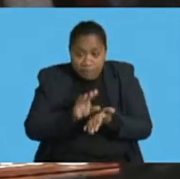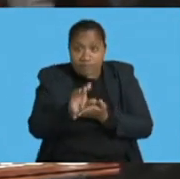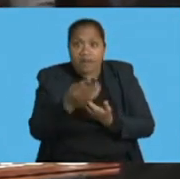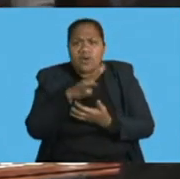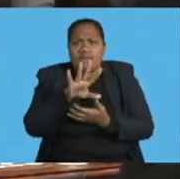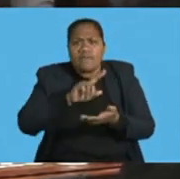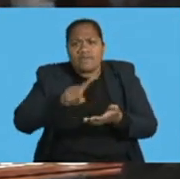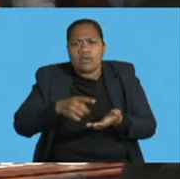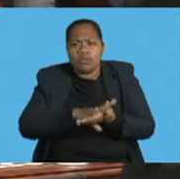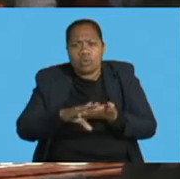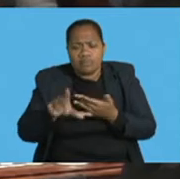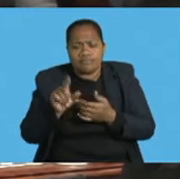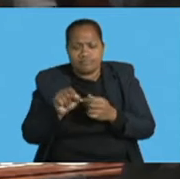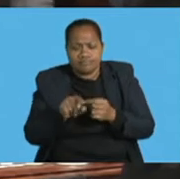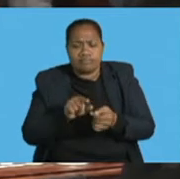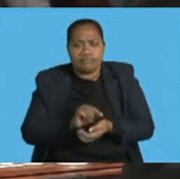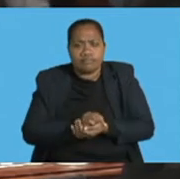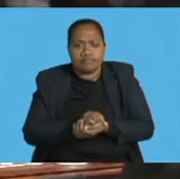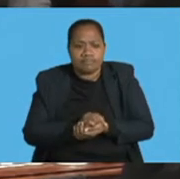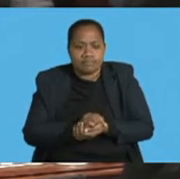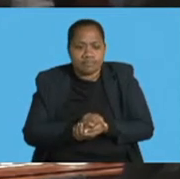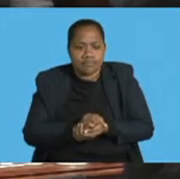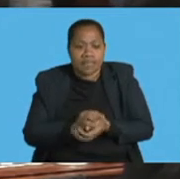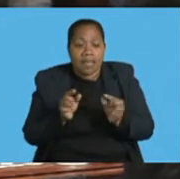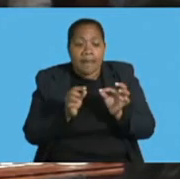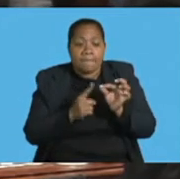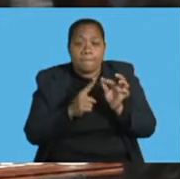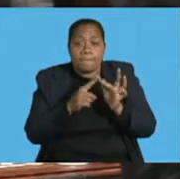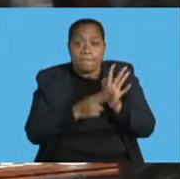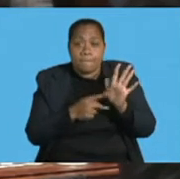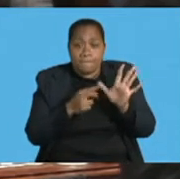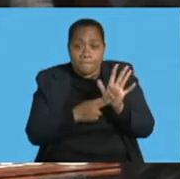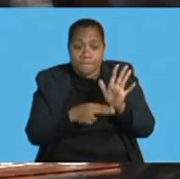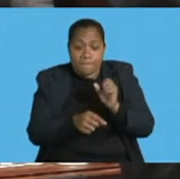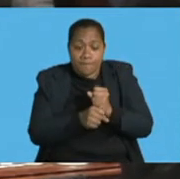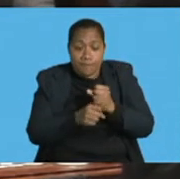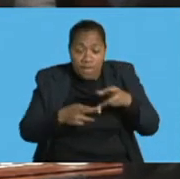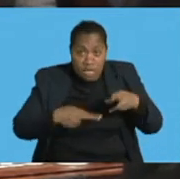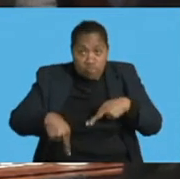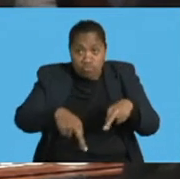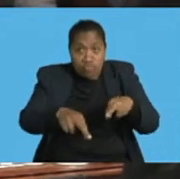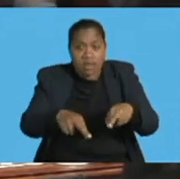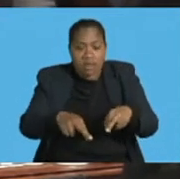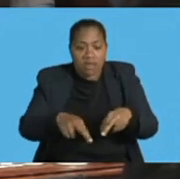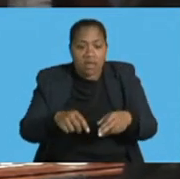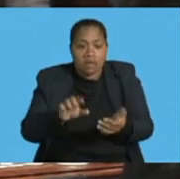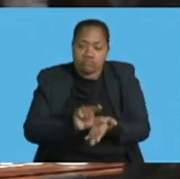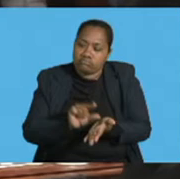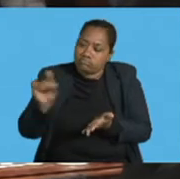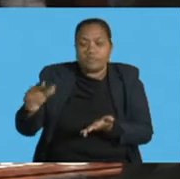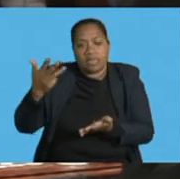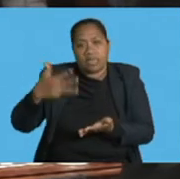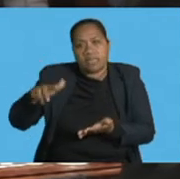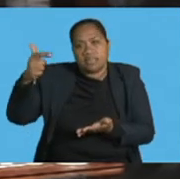for that. And then the Penang River dredging upstream, we have allocated $97,000